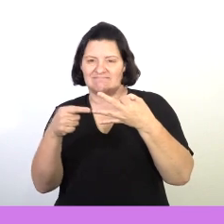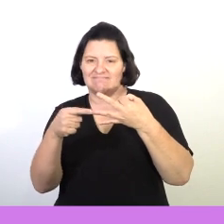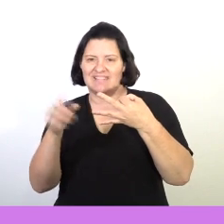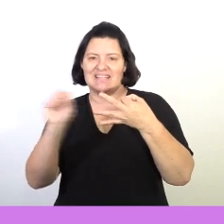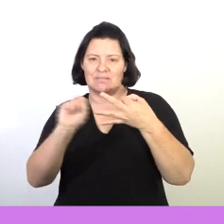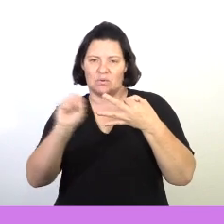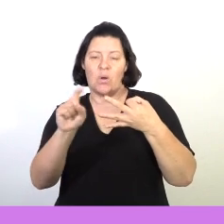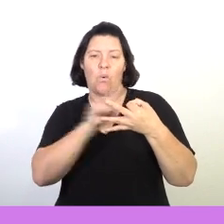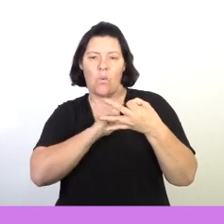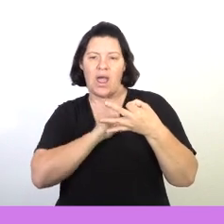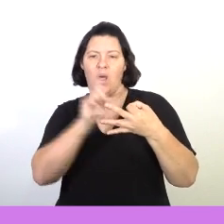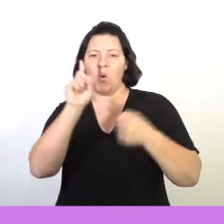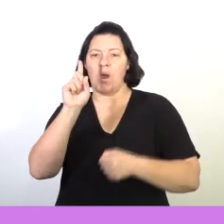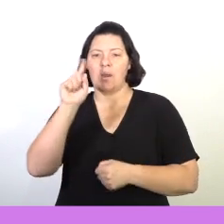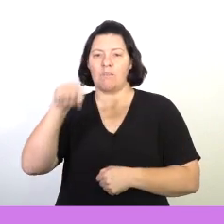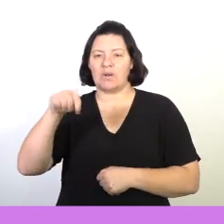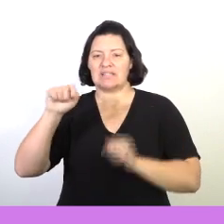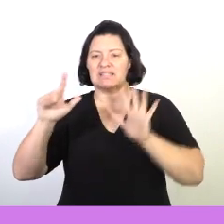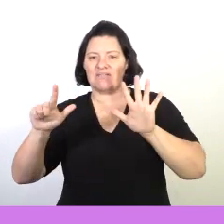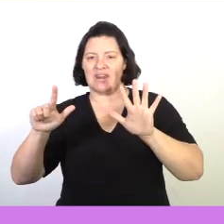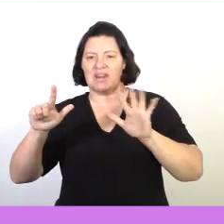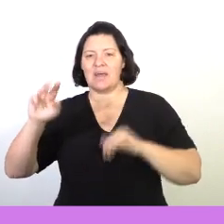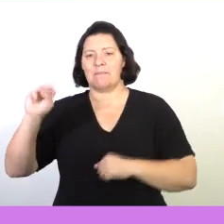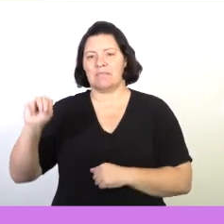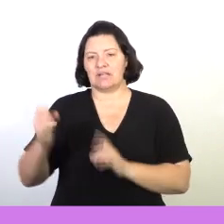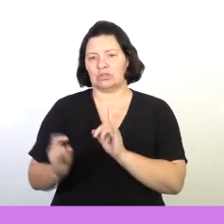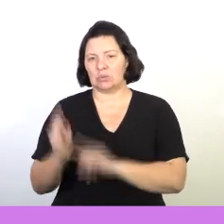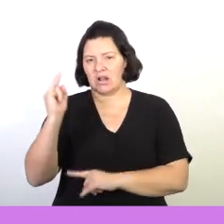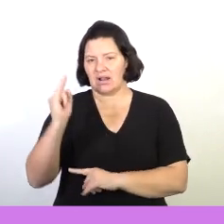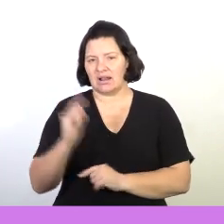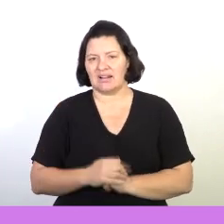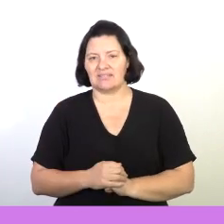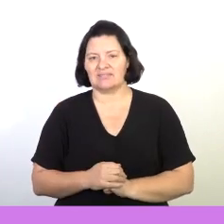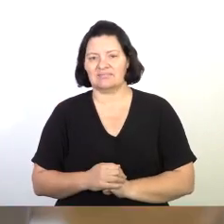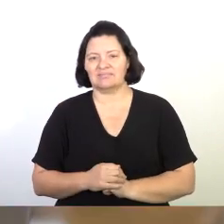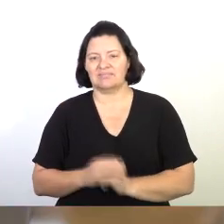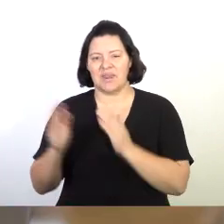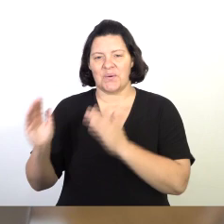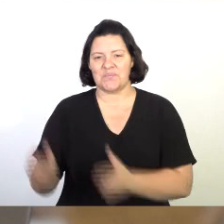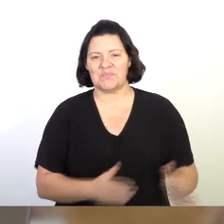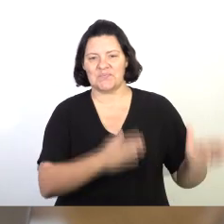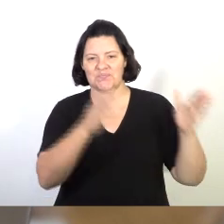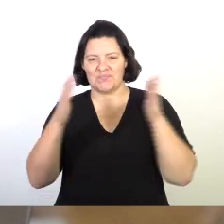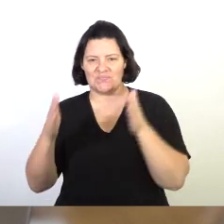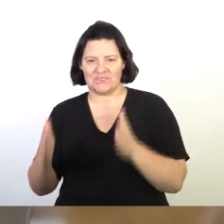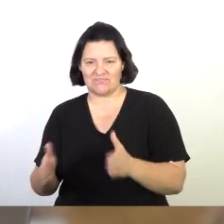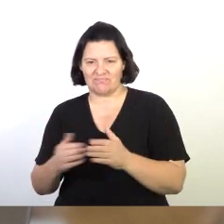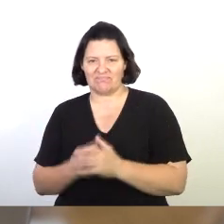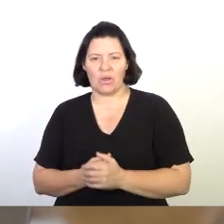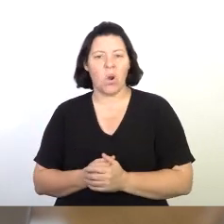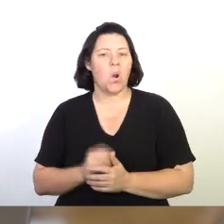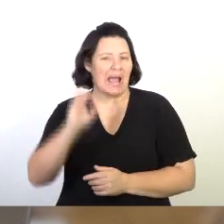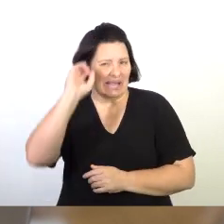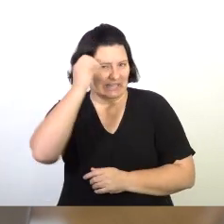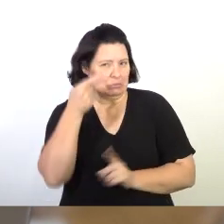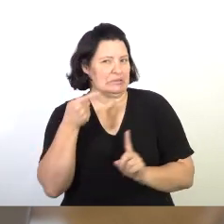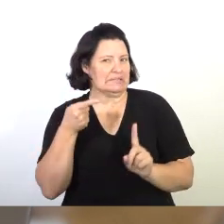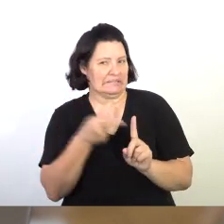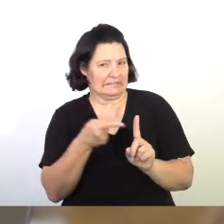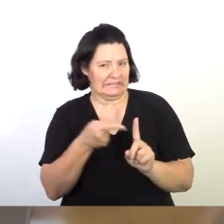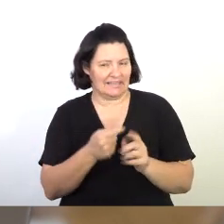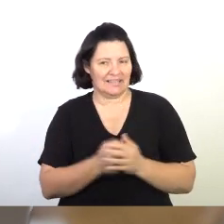Sibongile because it is 1.7 meters tall. Let's move along to this one. It's